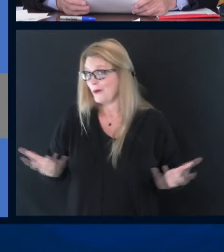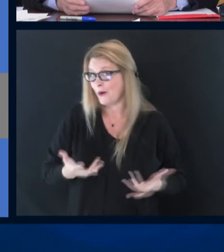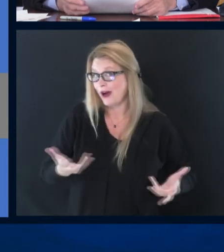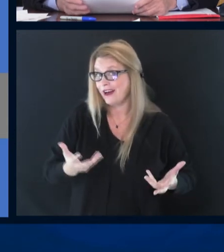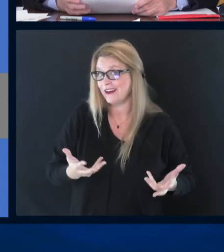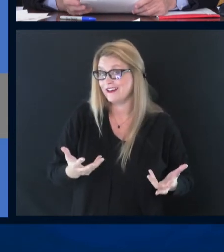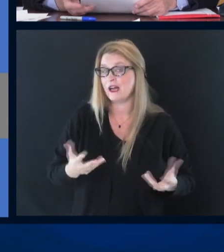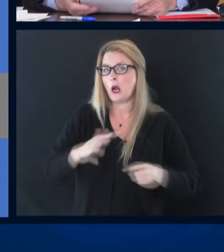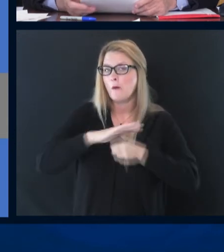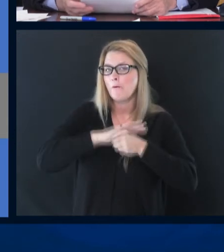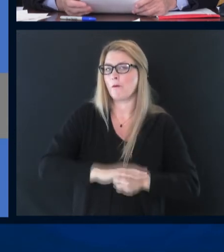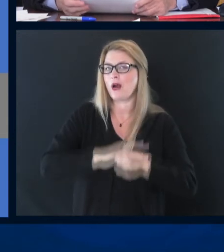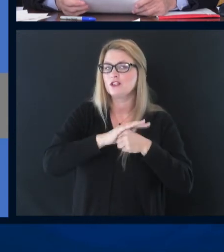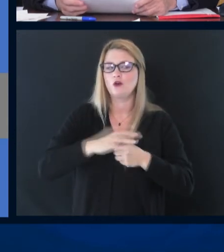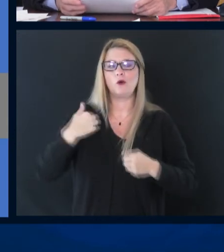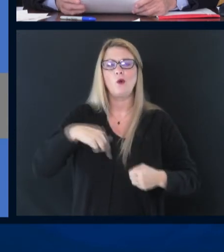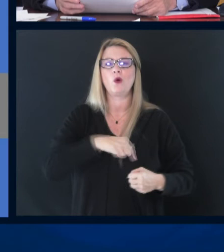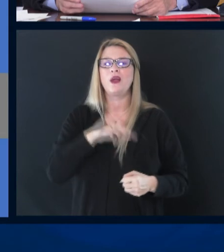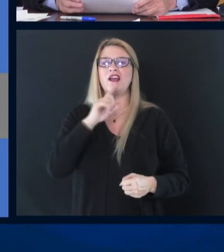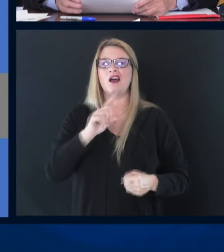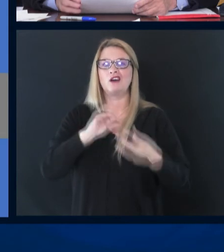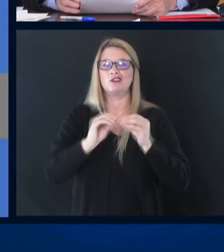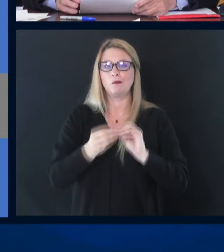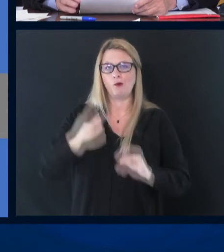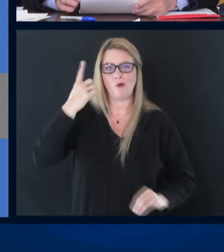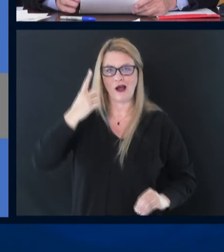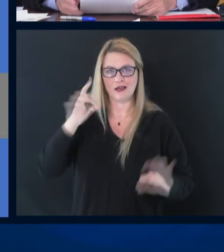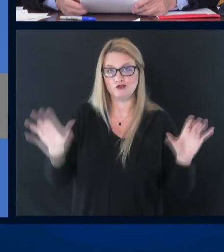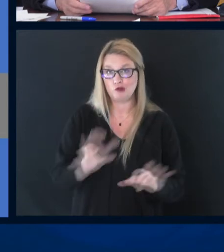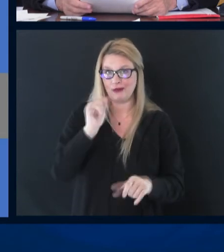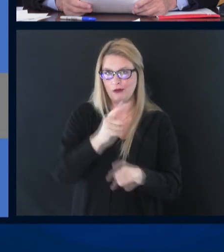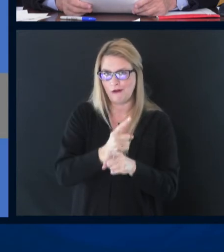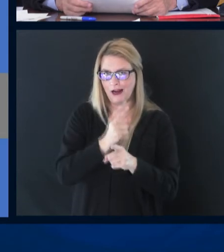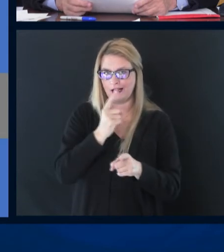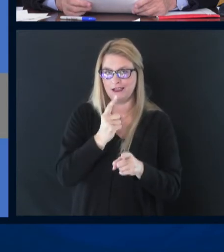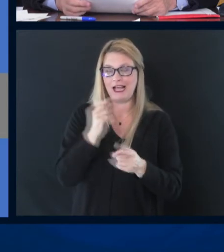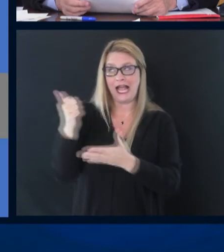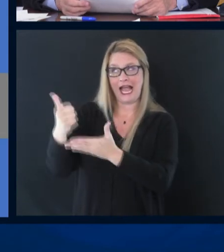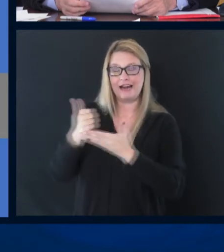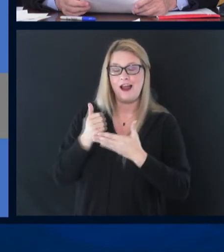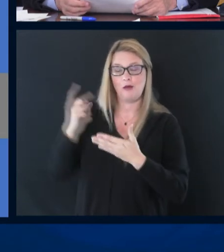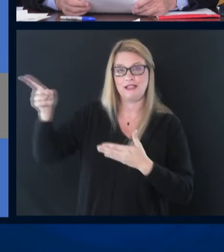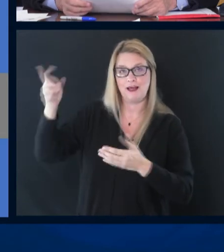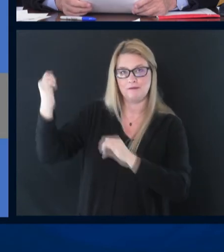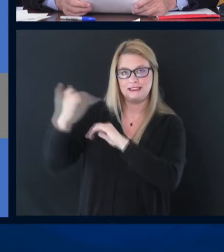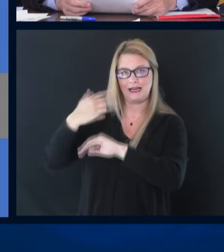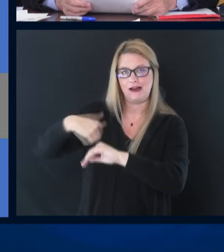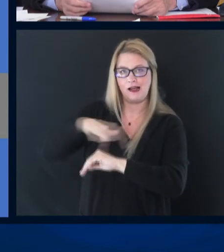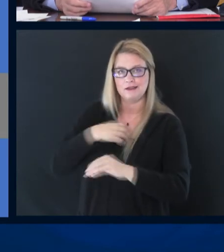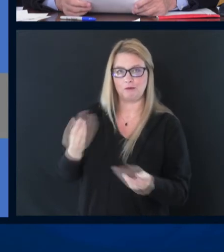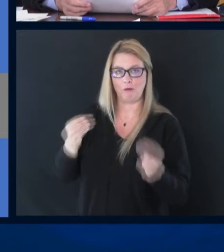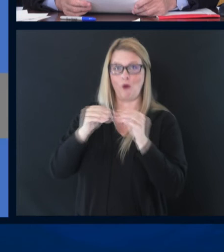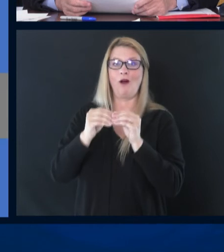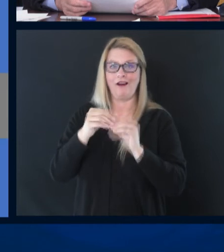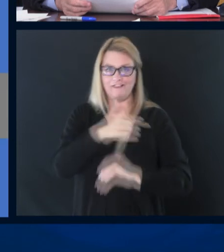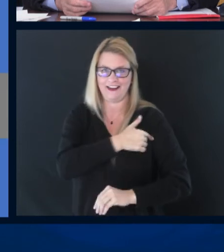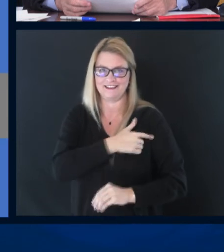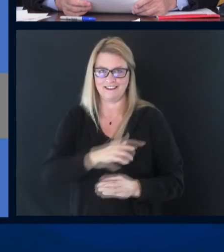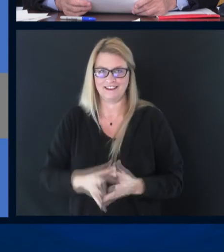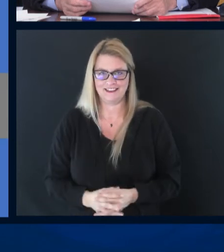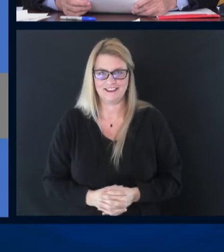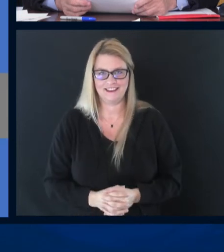perpetuate West Virginia's doing it right, and it helps us to try to get more and more and more doses of vaccines as well.